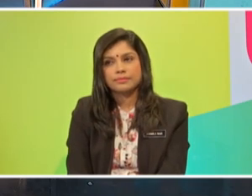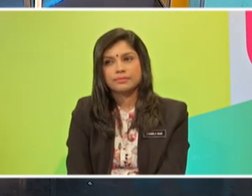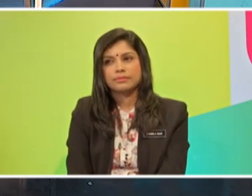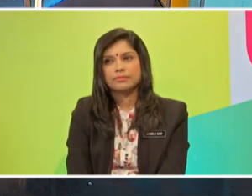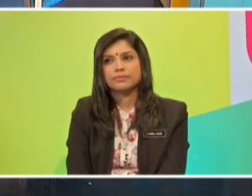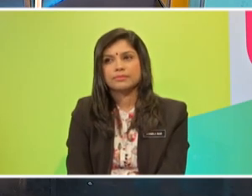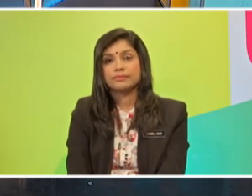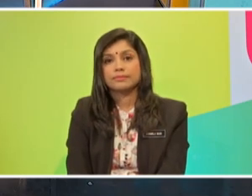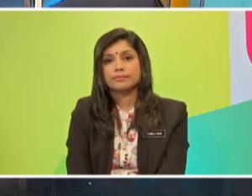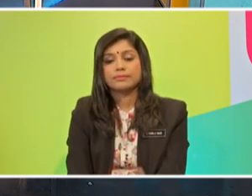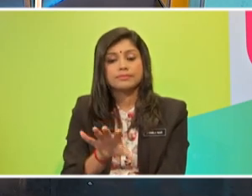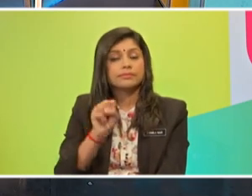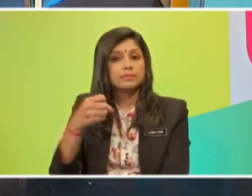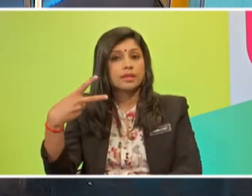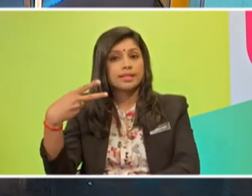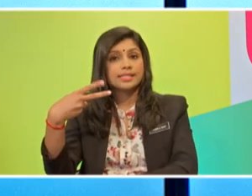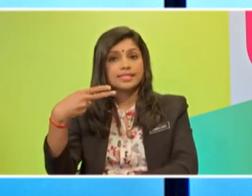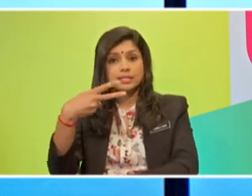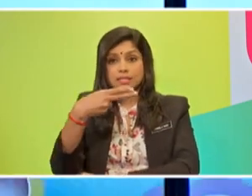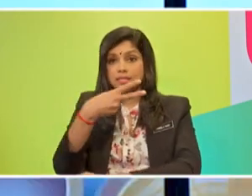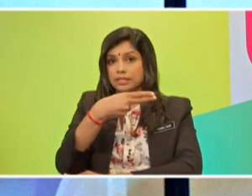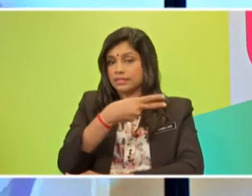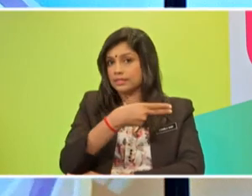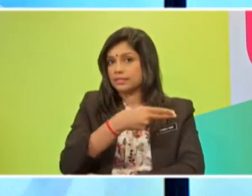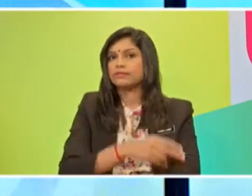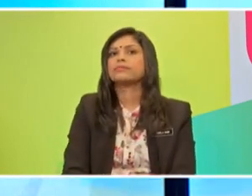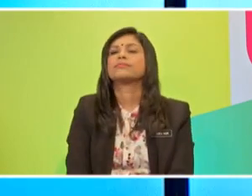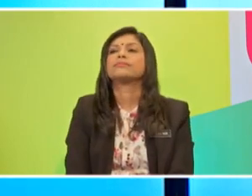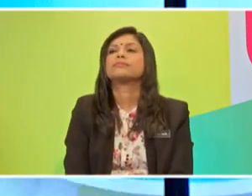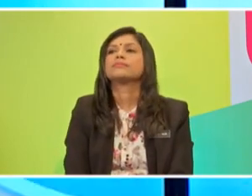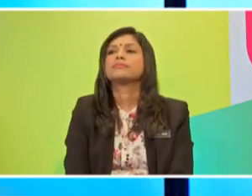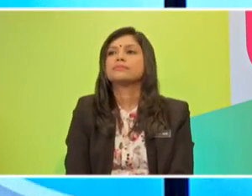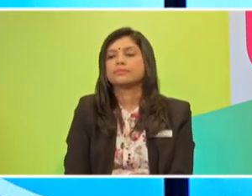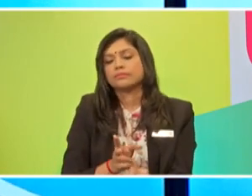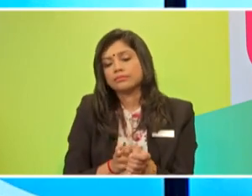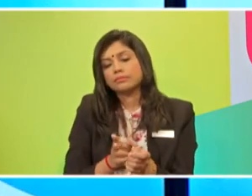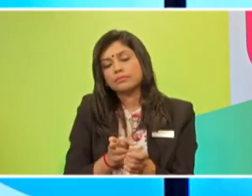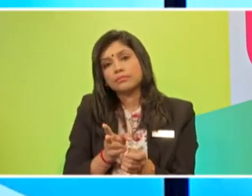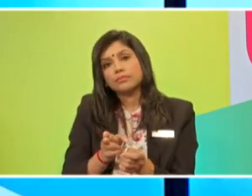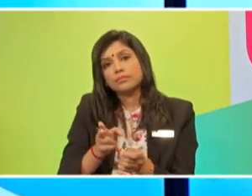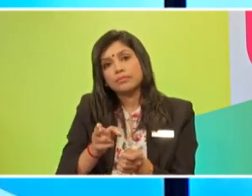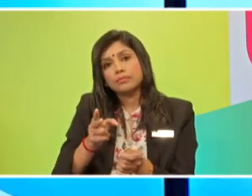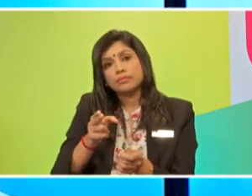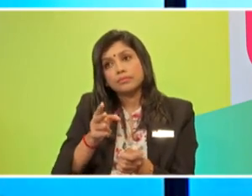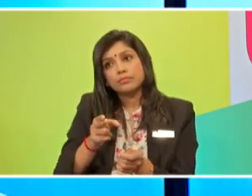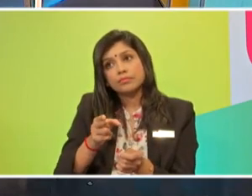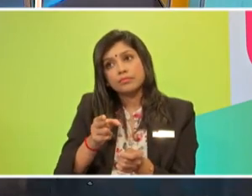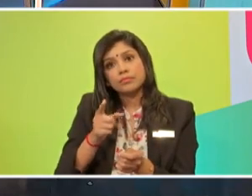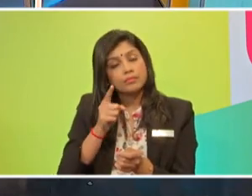the scissors. Okay. Okay. And you can cut. Okay, children, you